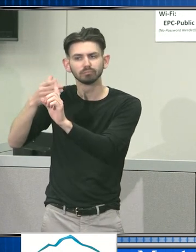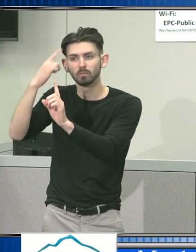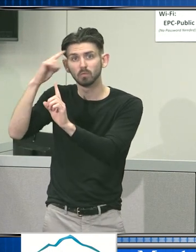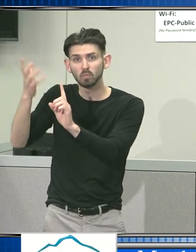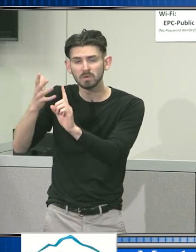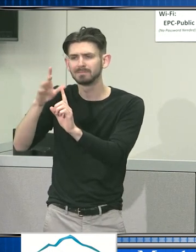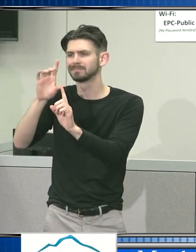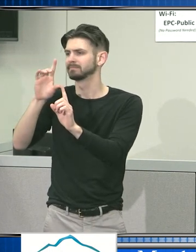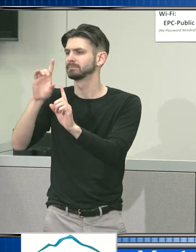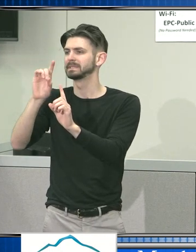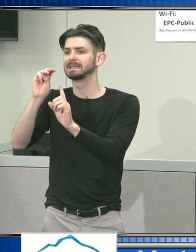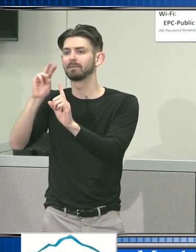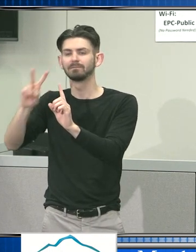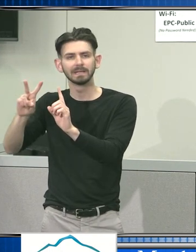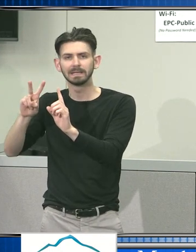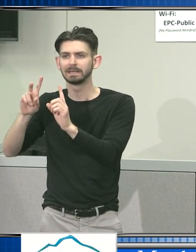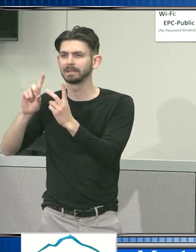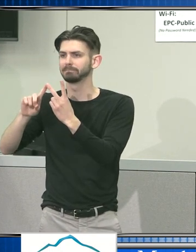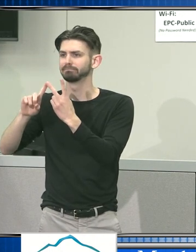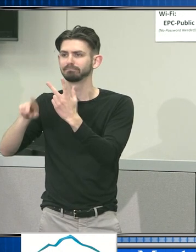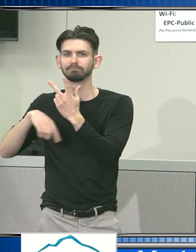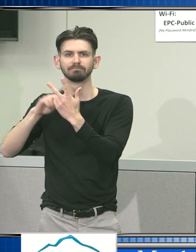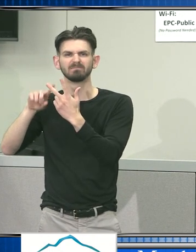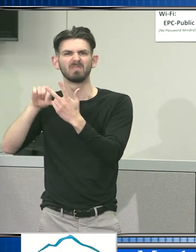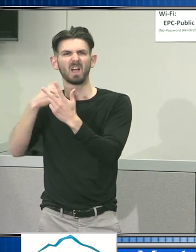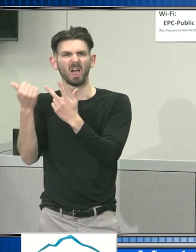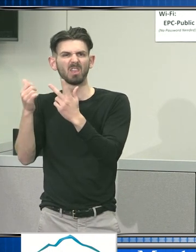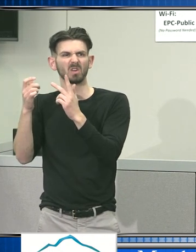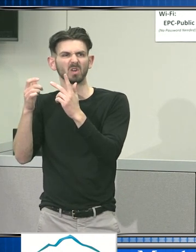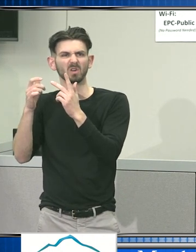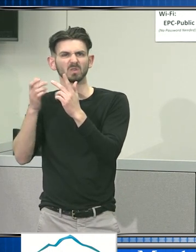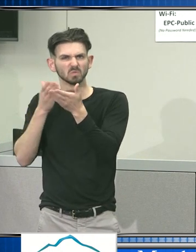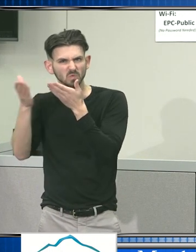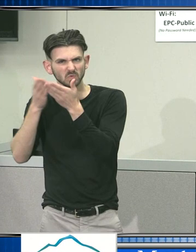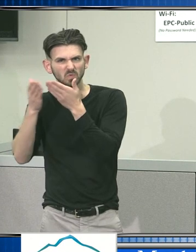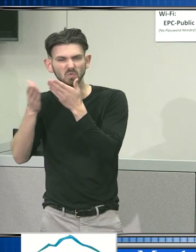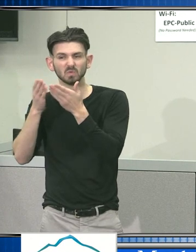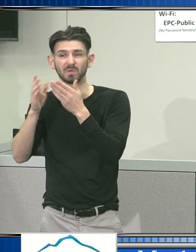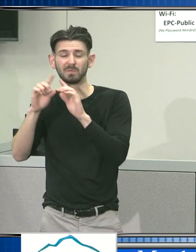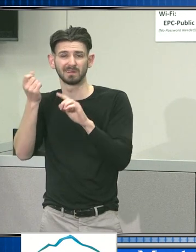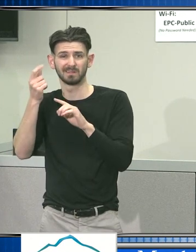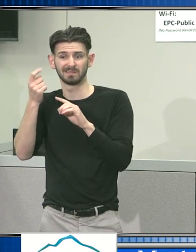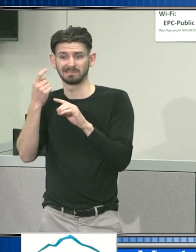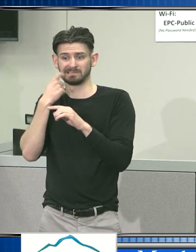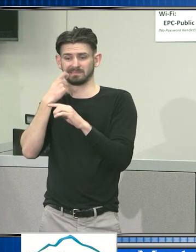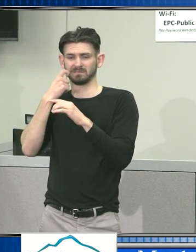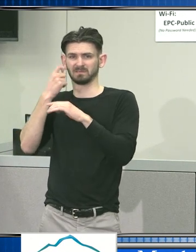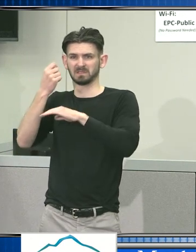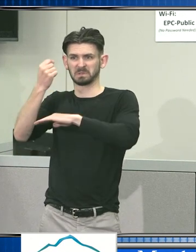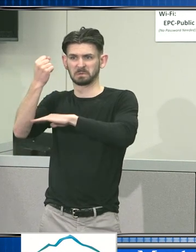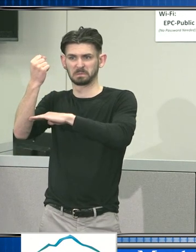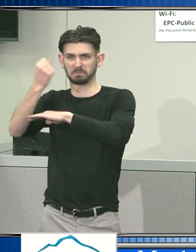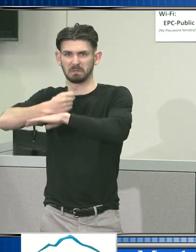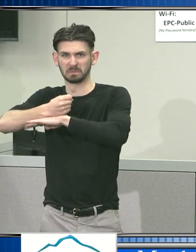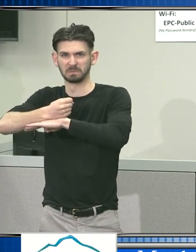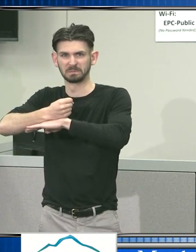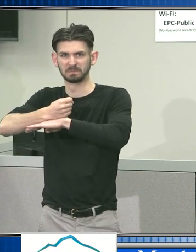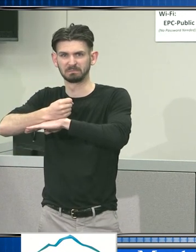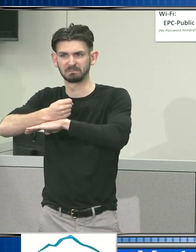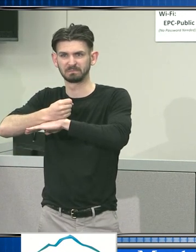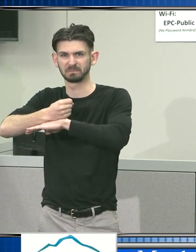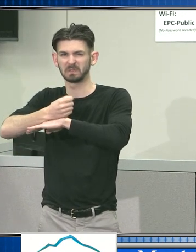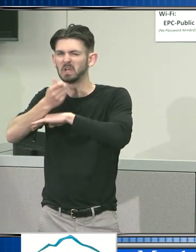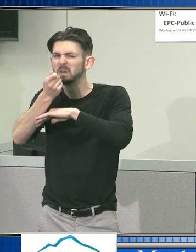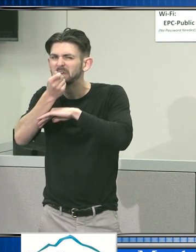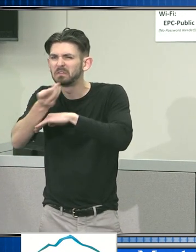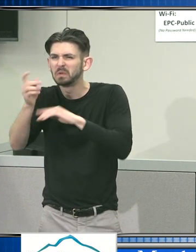purposes. Any public facing portion of those buildings has been closed down with very few limited